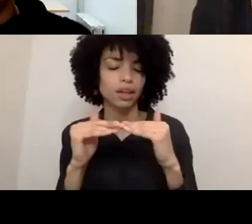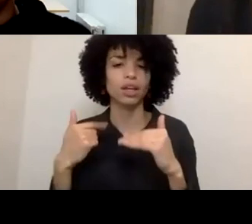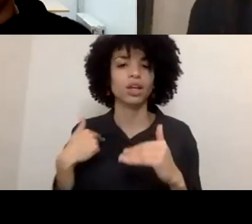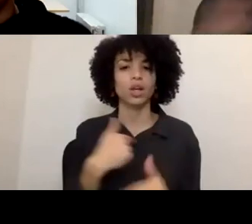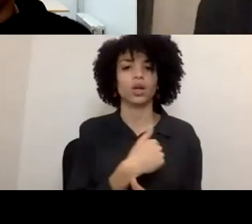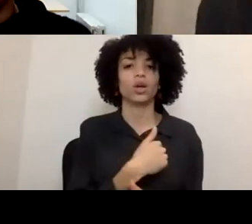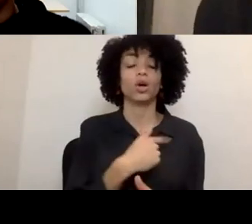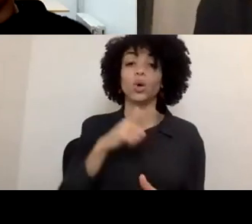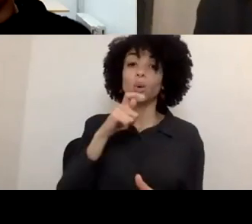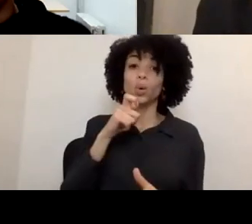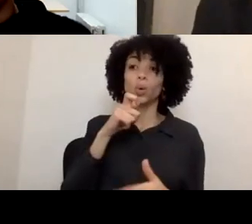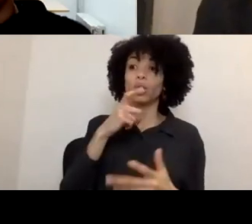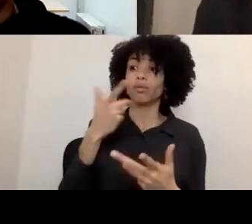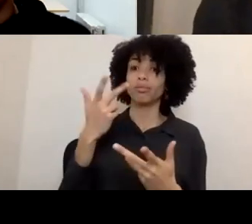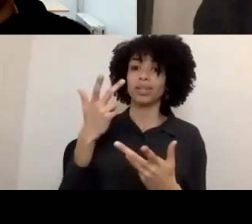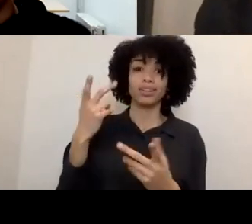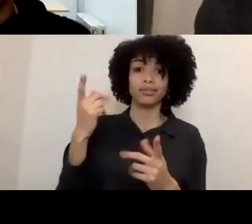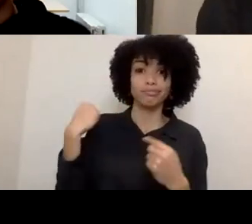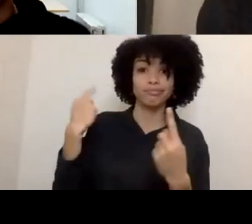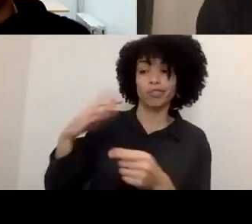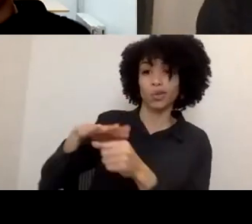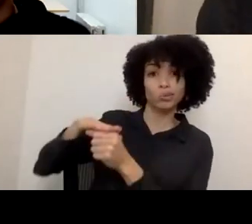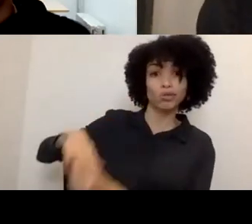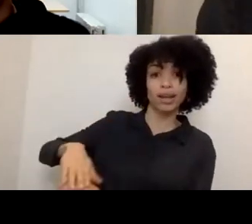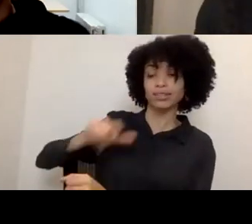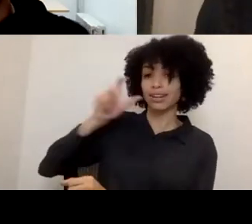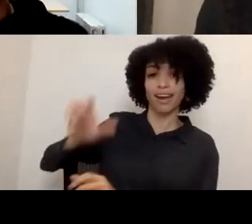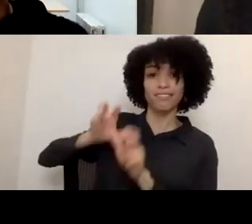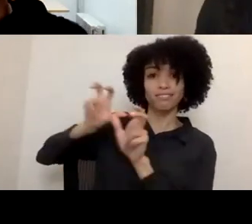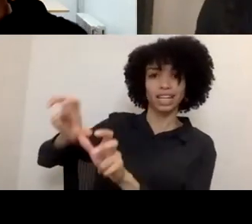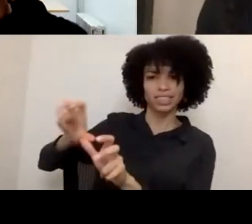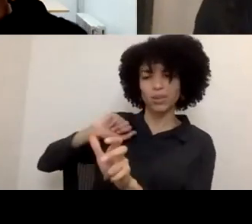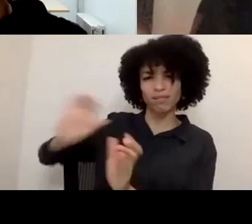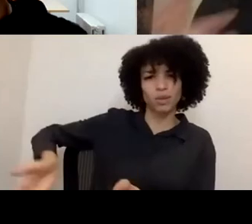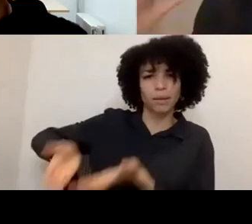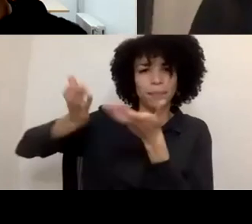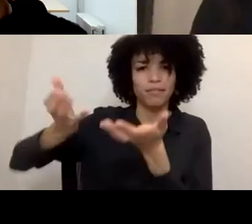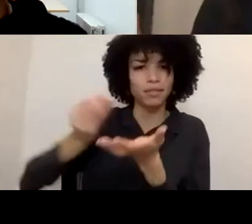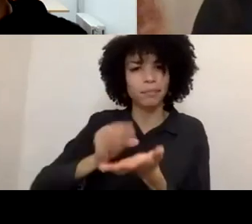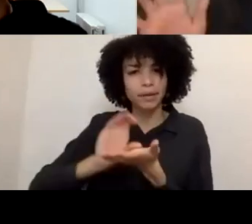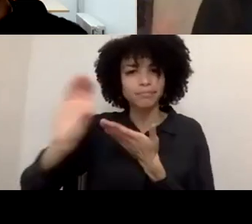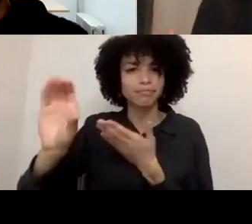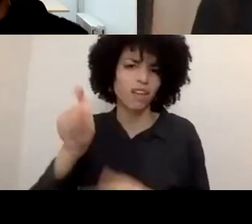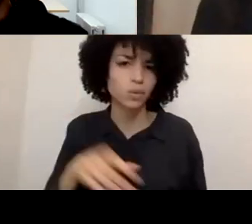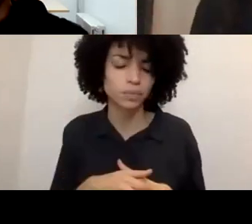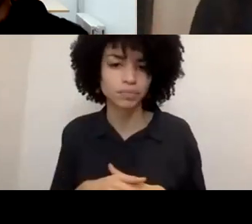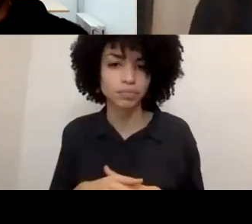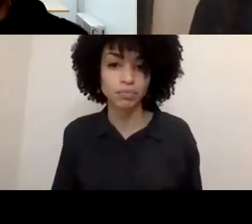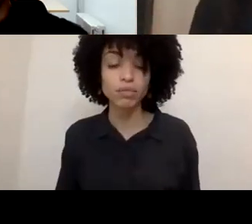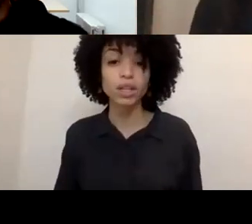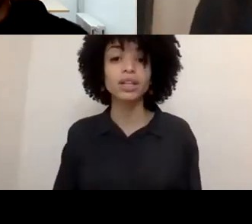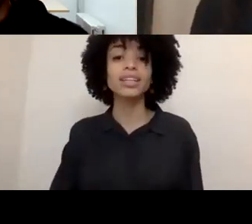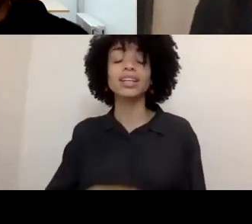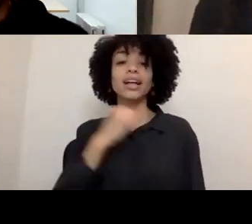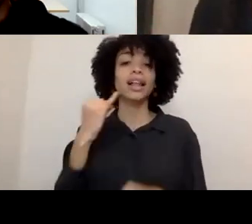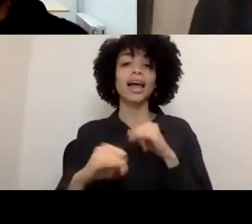been historically disinvested in. So thank you for that. So in the political arena, this is my last question, then we'll get to Q&A.